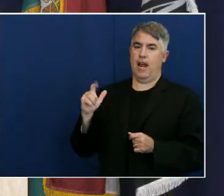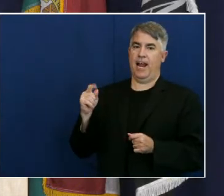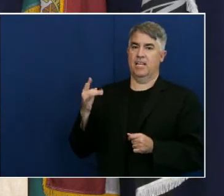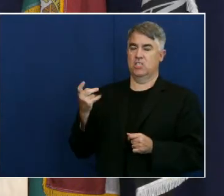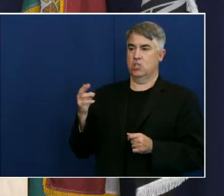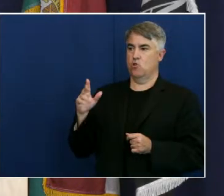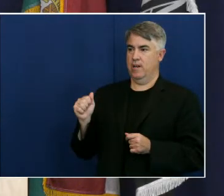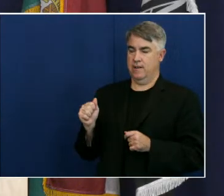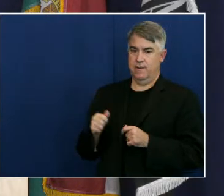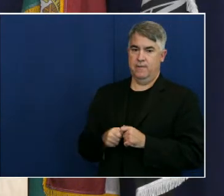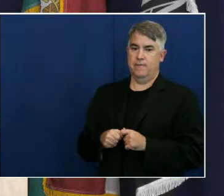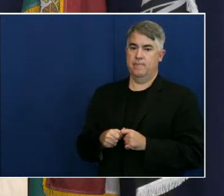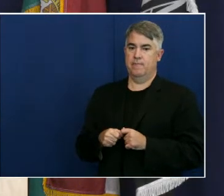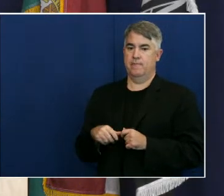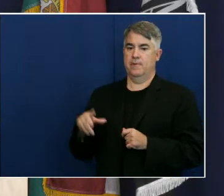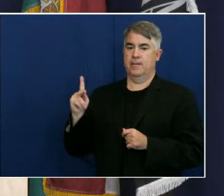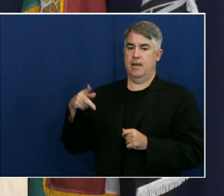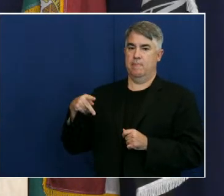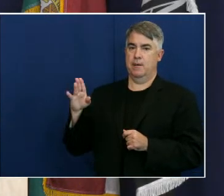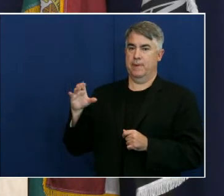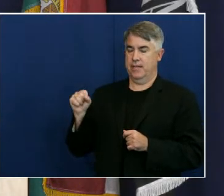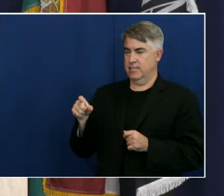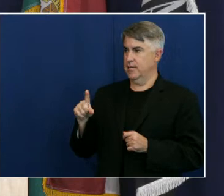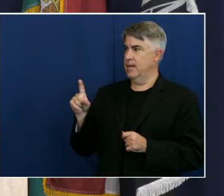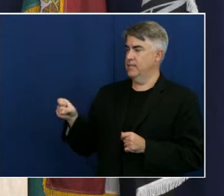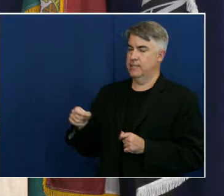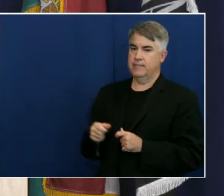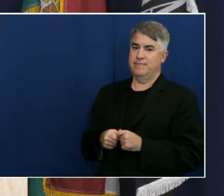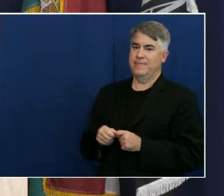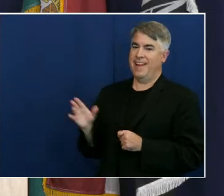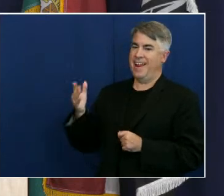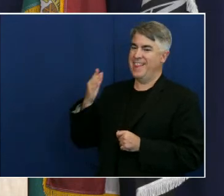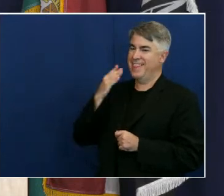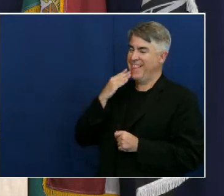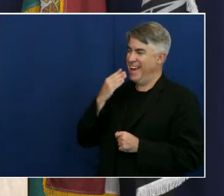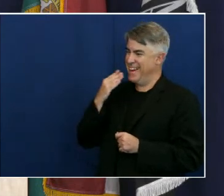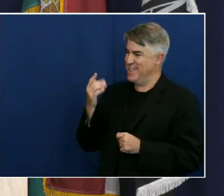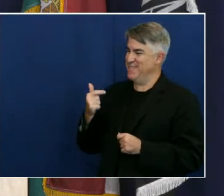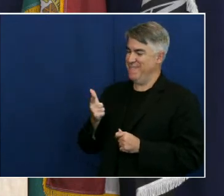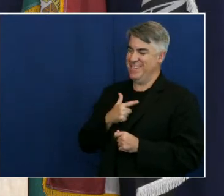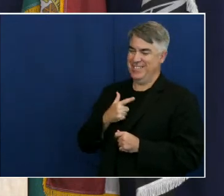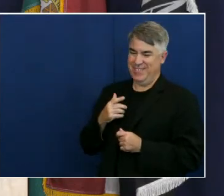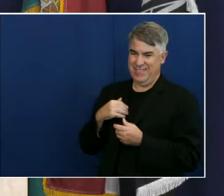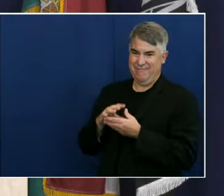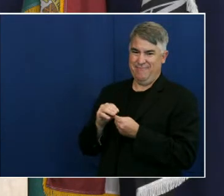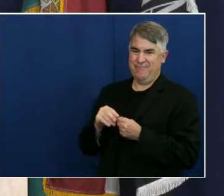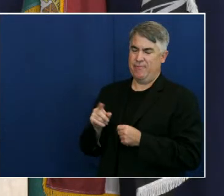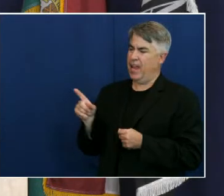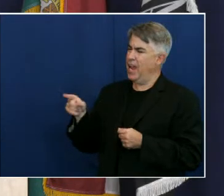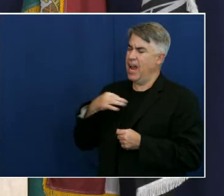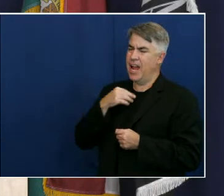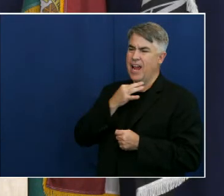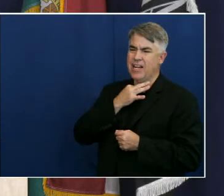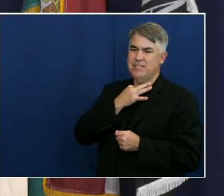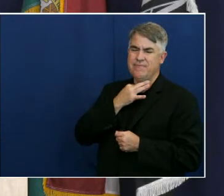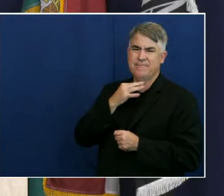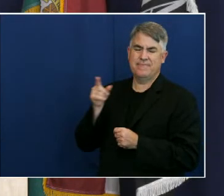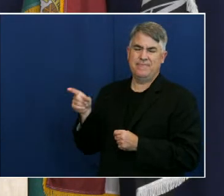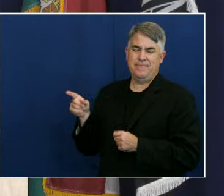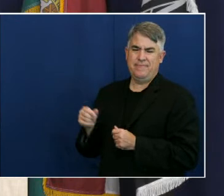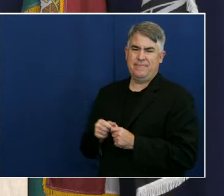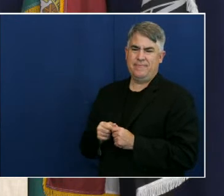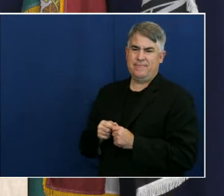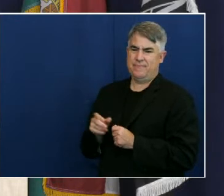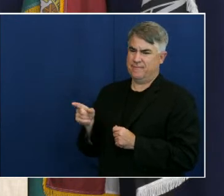KPBS. Hi, thank you so much for getting to me. My question is, what are your thoughts on the recent positive cases with some